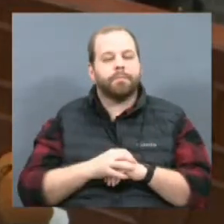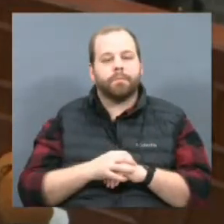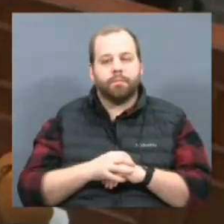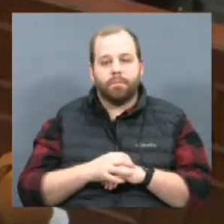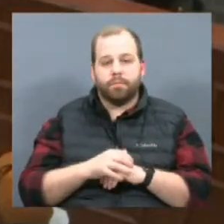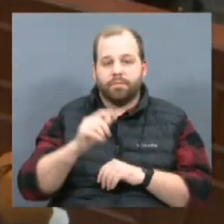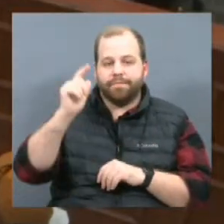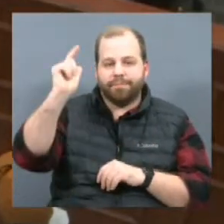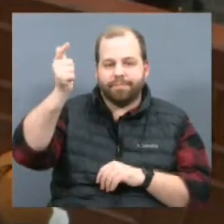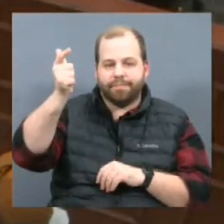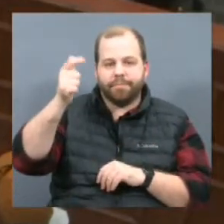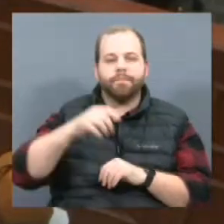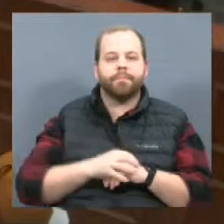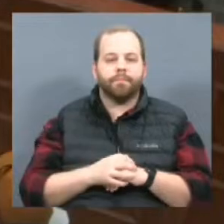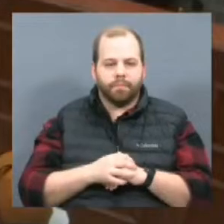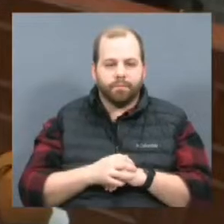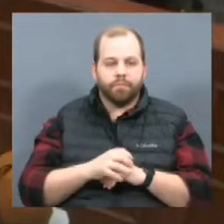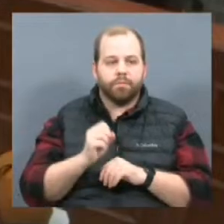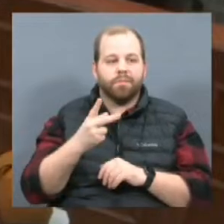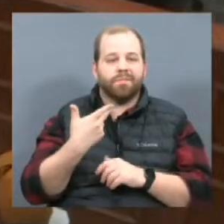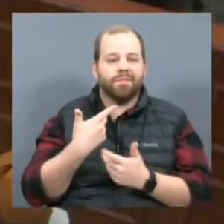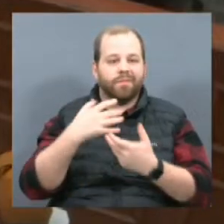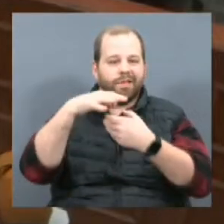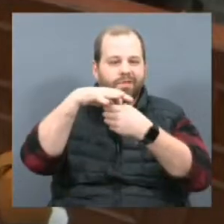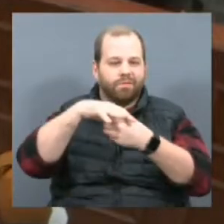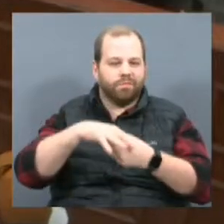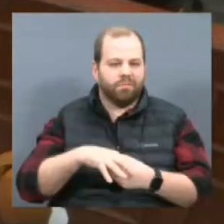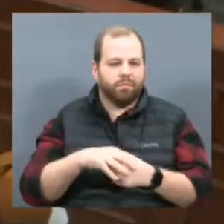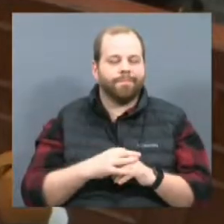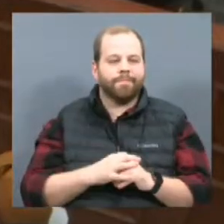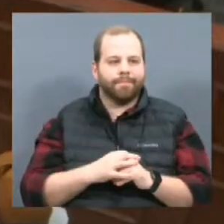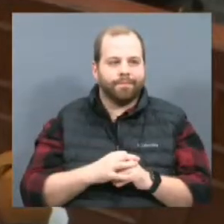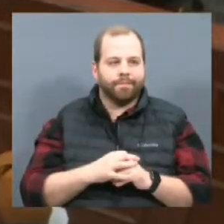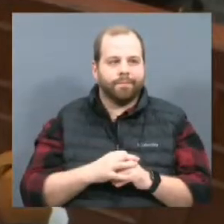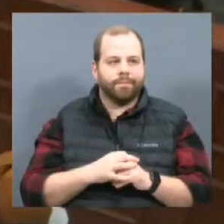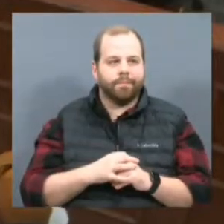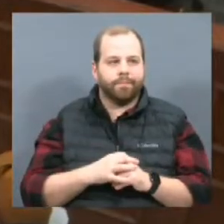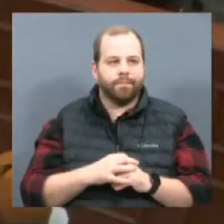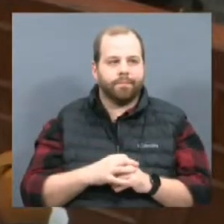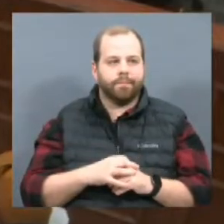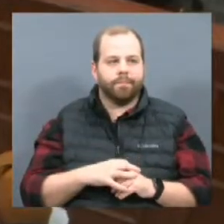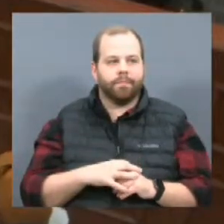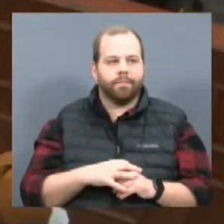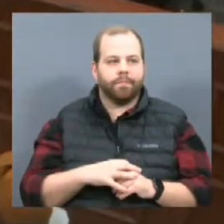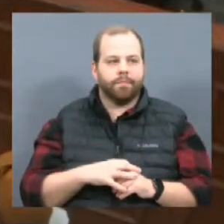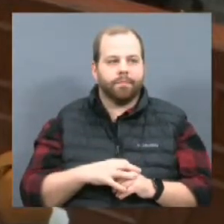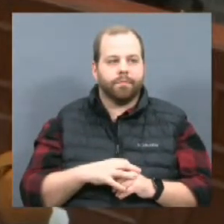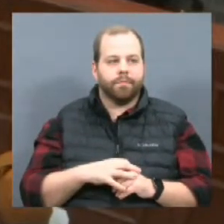second? Second. I have a motion and a second. Let me get a roll call vote, please. Yes, sir.